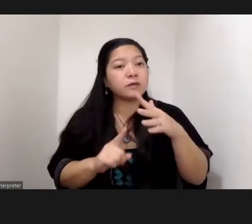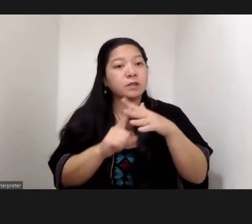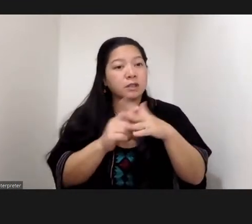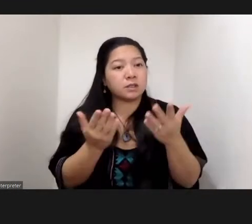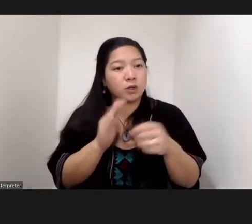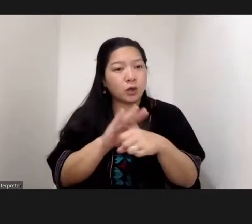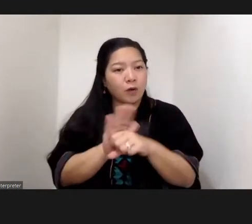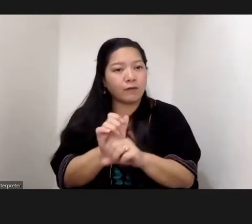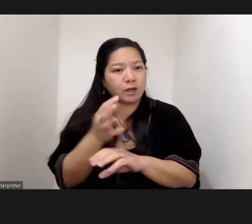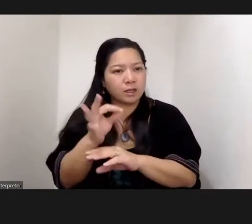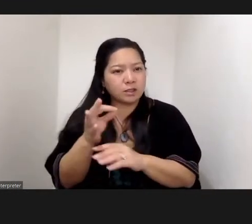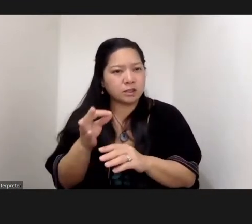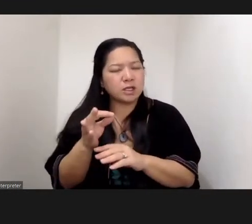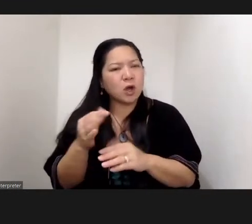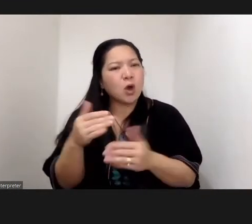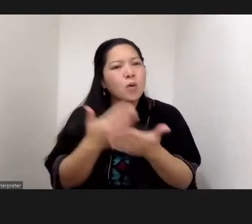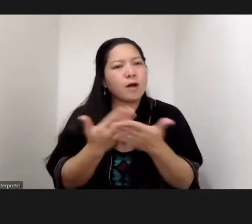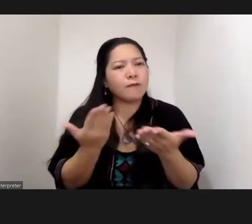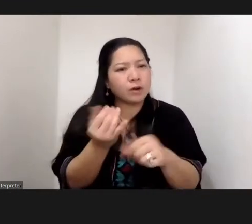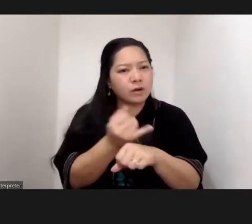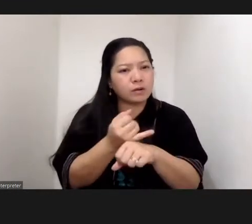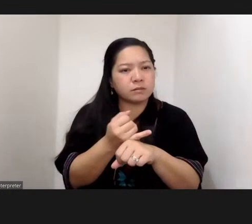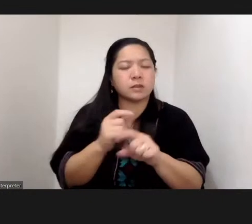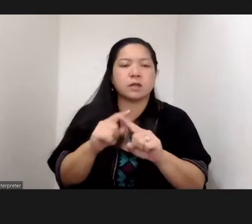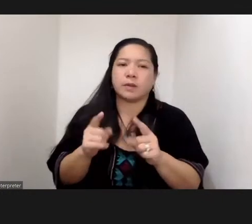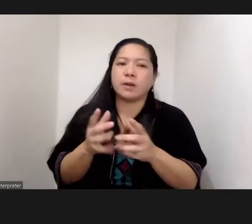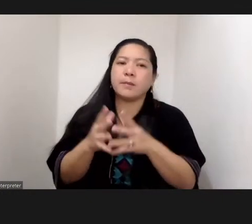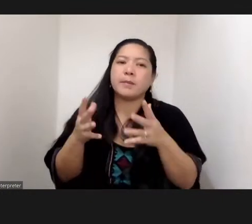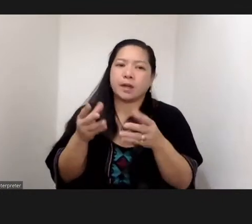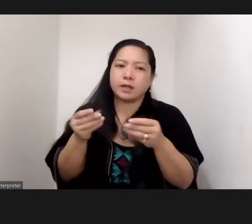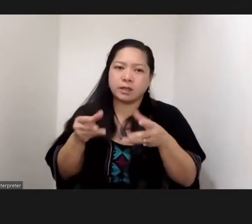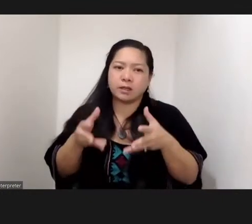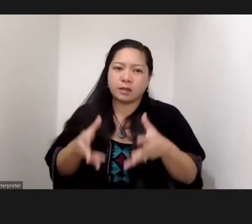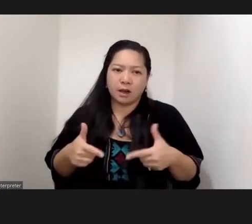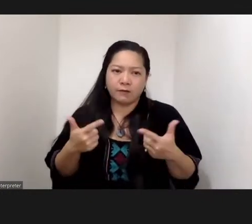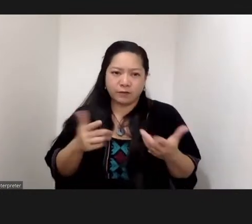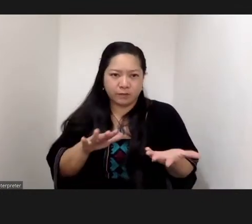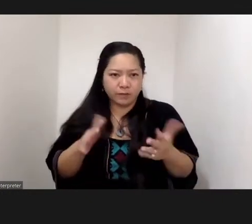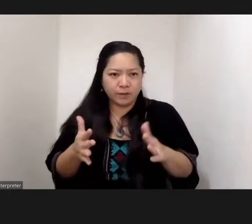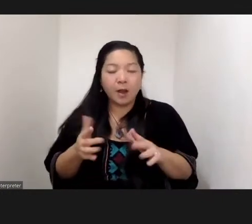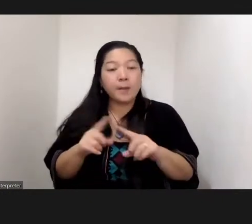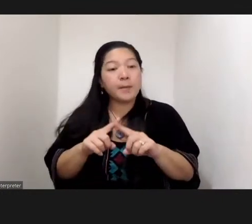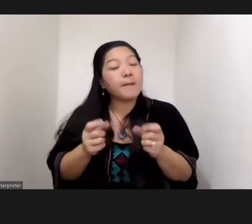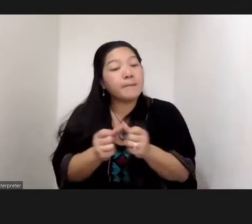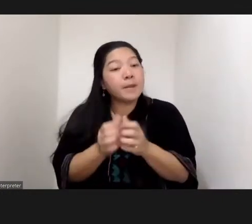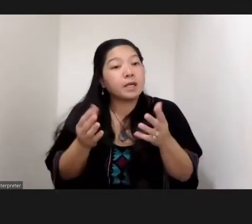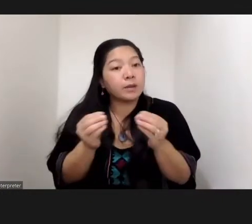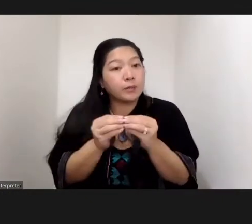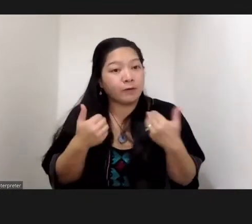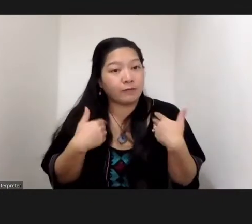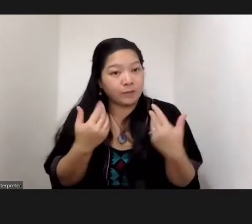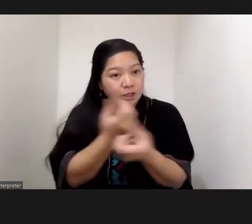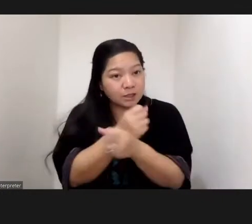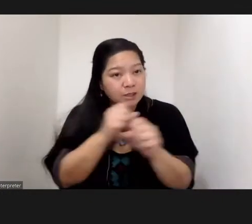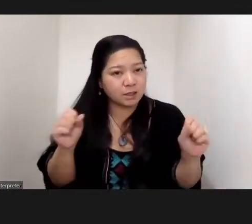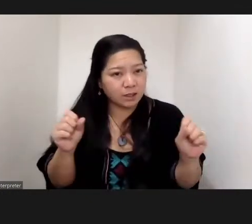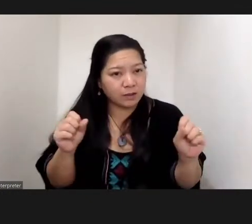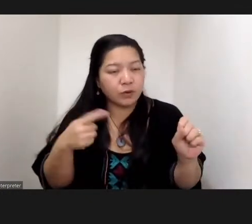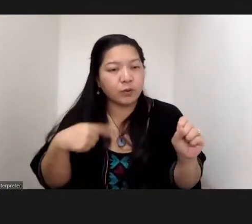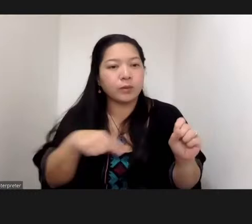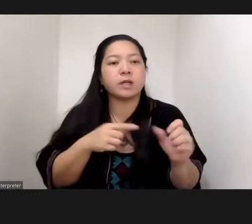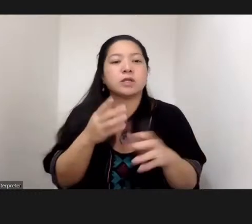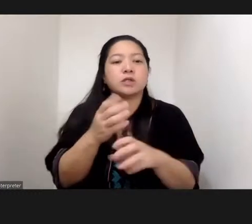Since then, lives have been lost, but many more have been saved because we took quick